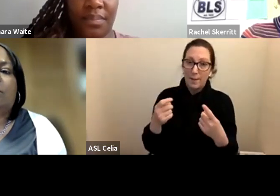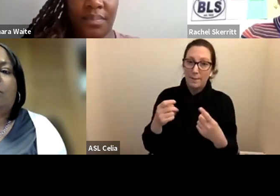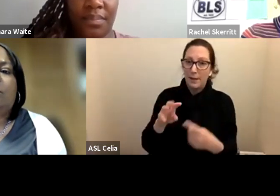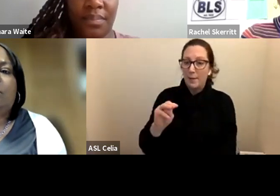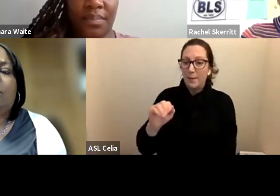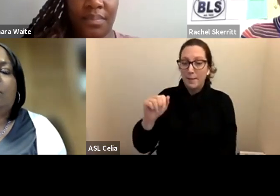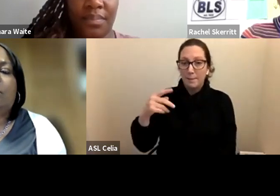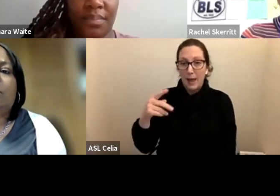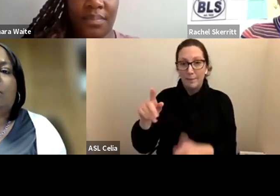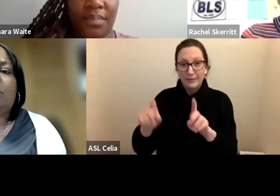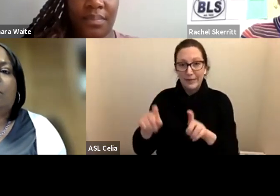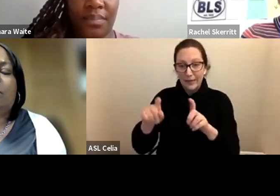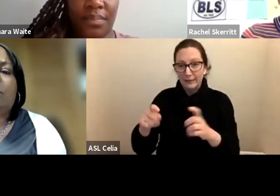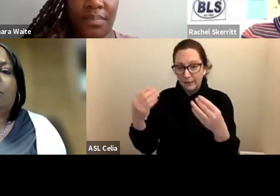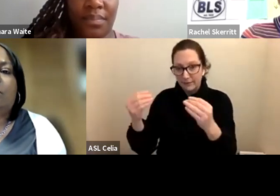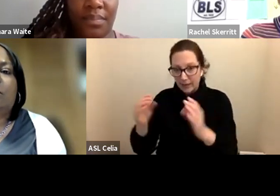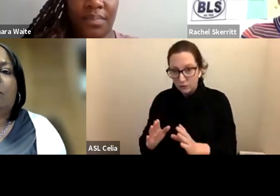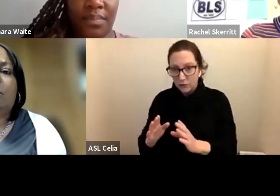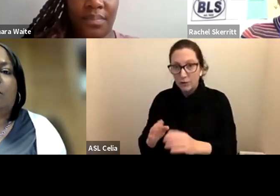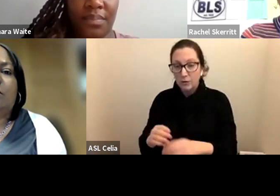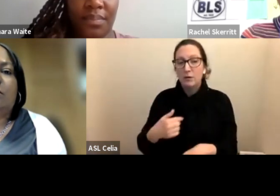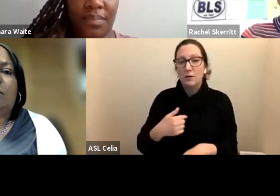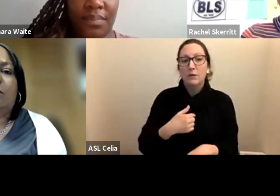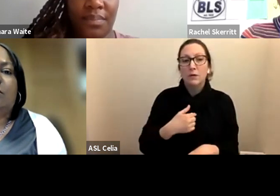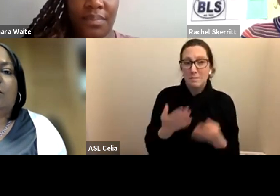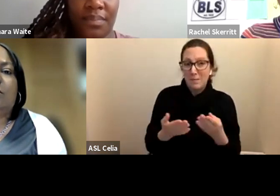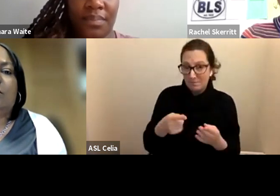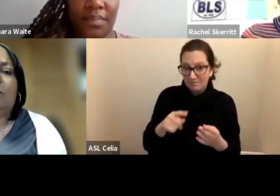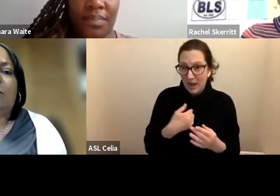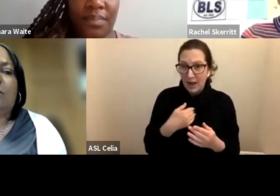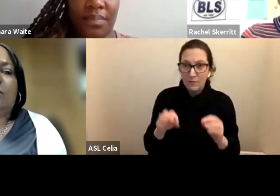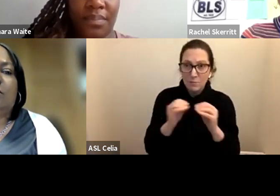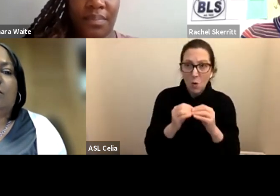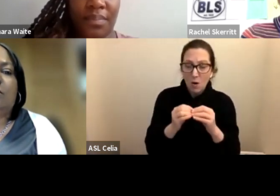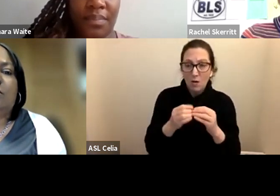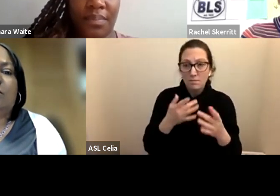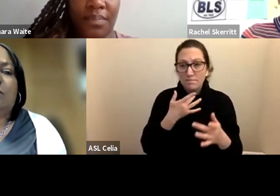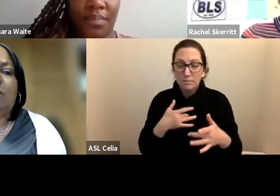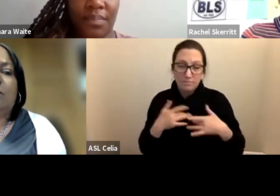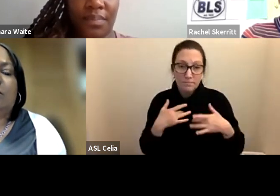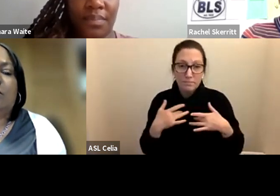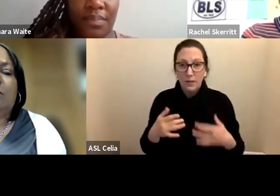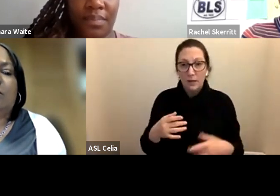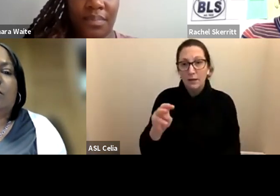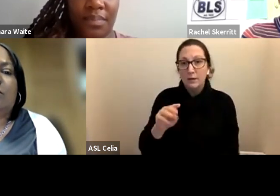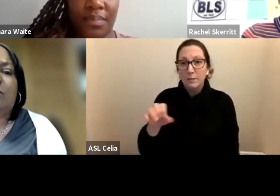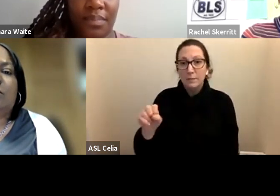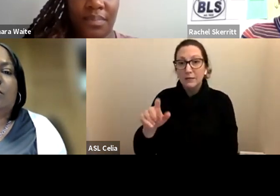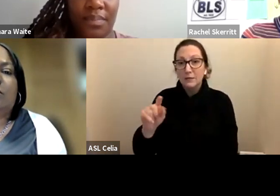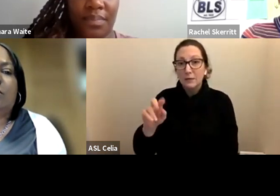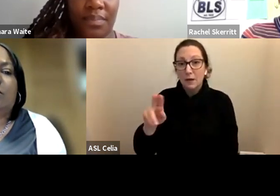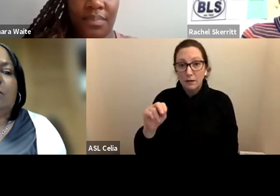be additional concerns. I know, Ms. Tung, I've seen your additional request. Have you heard anything